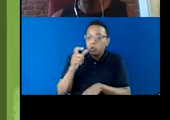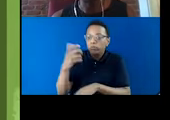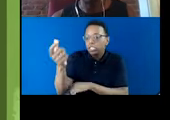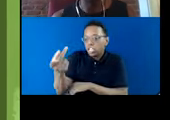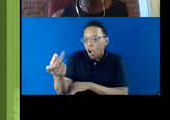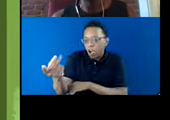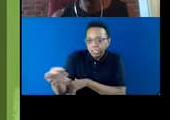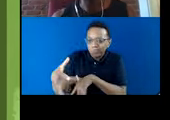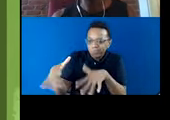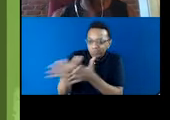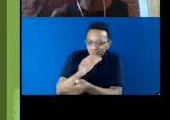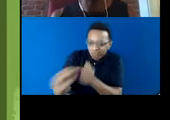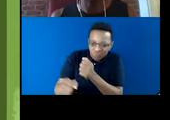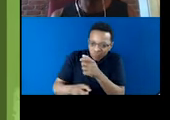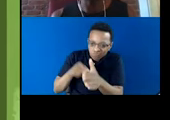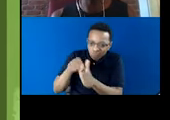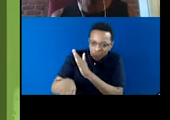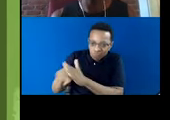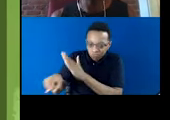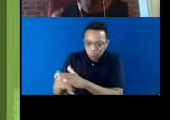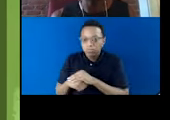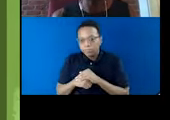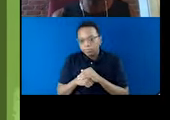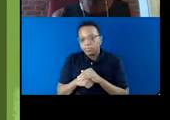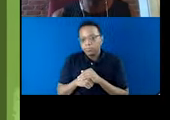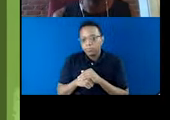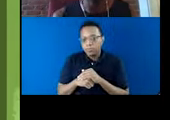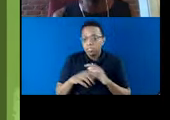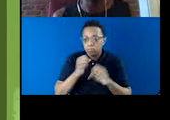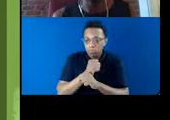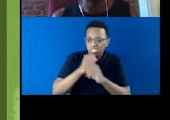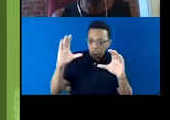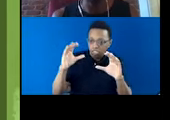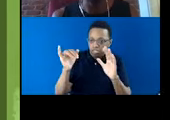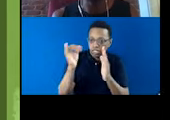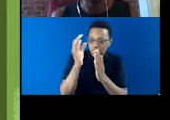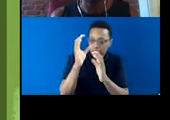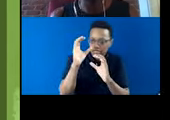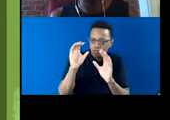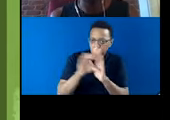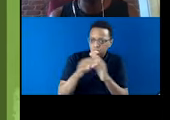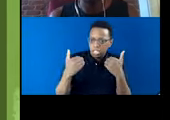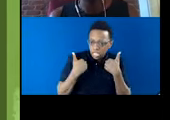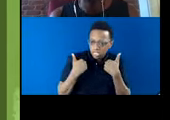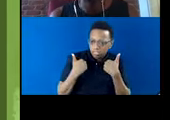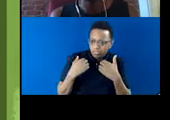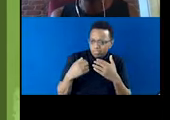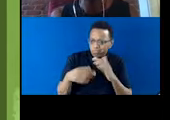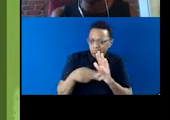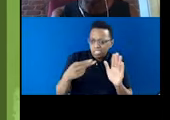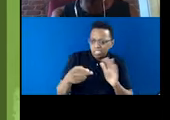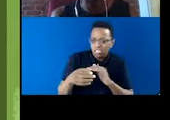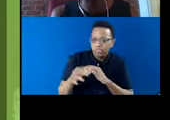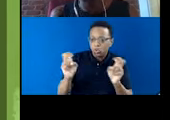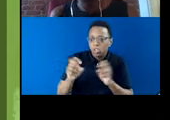World is a depiction of that scene. It's called, I think, "The Dogs Eat the Sodomites" or something like that. And so,